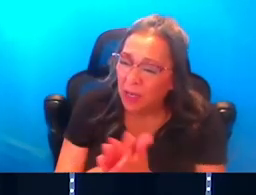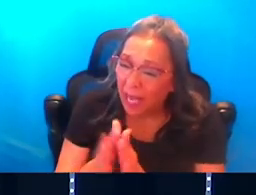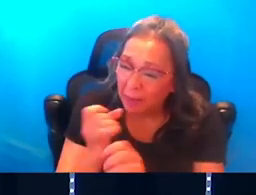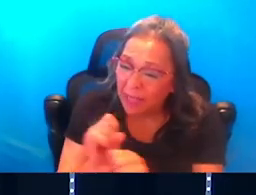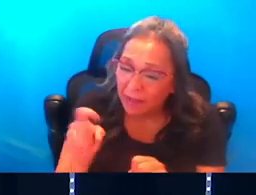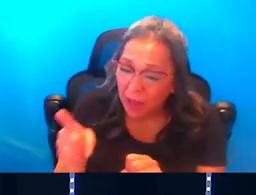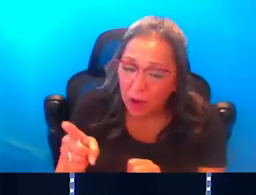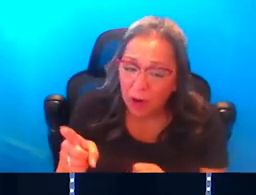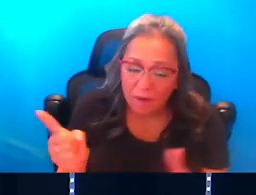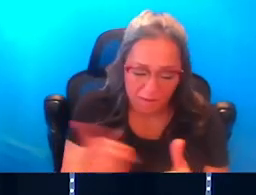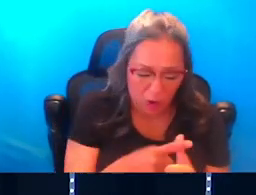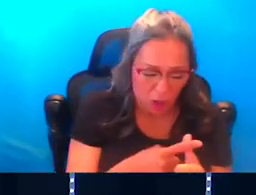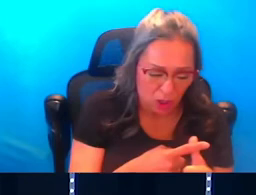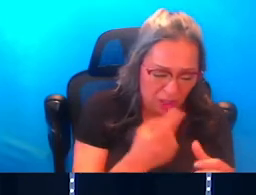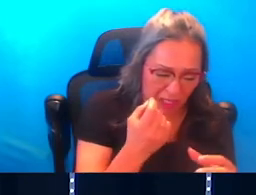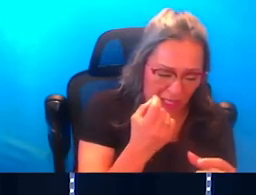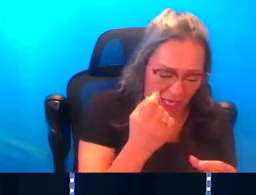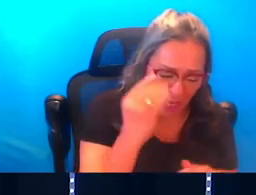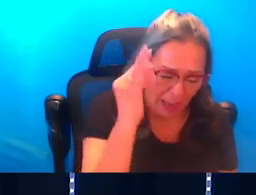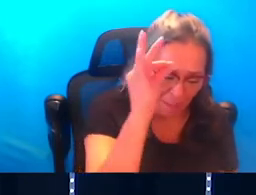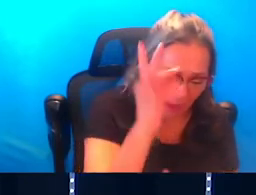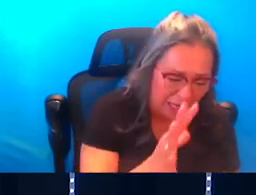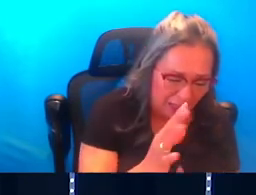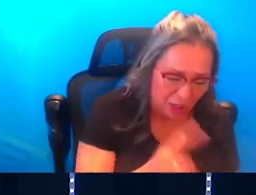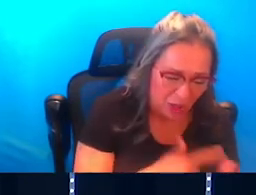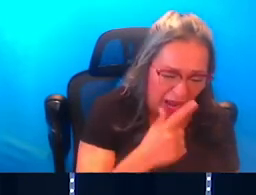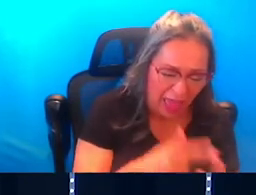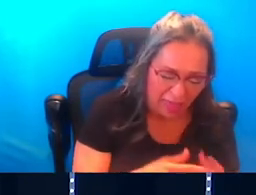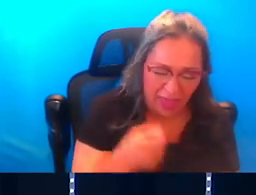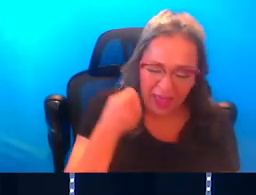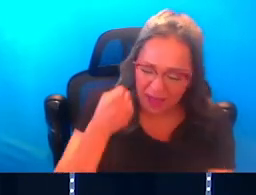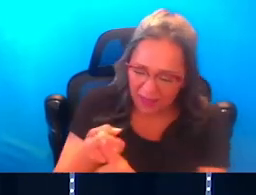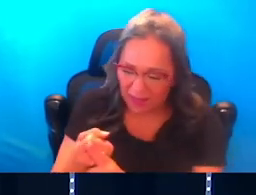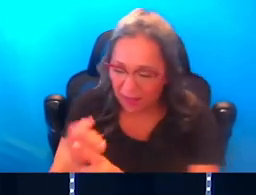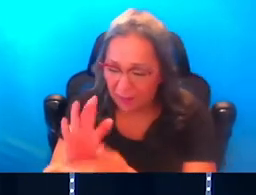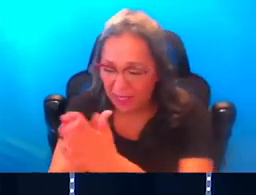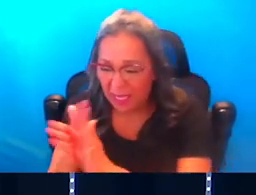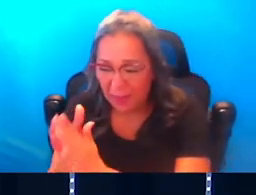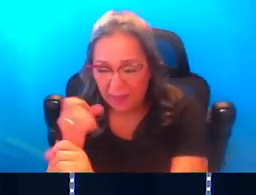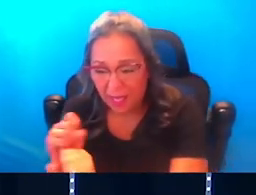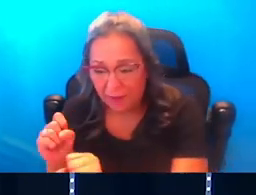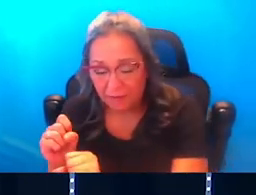You were a pastor, and then you got saved. Yep.